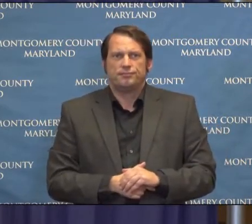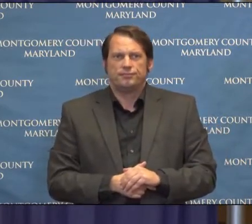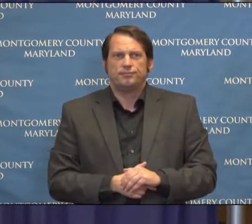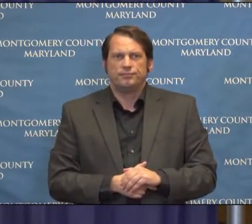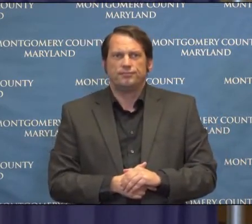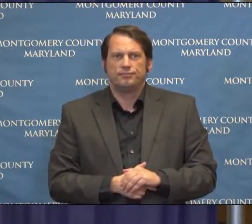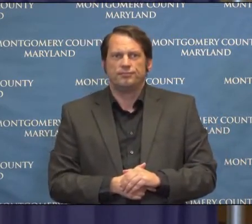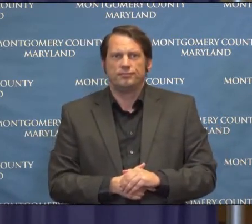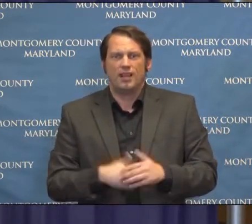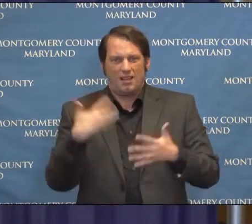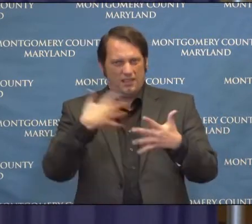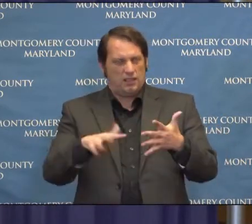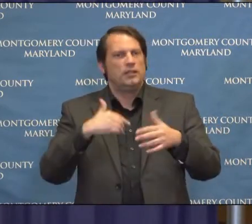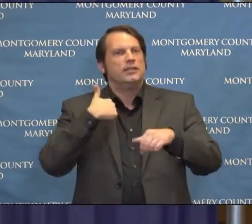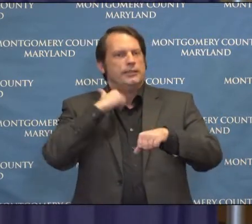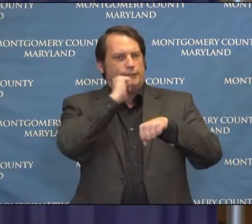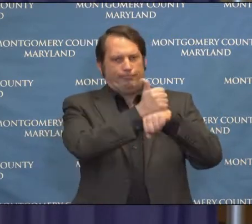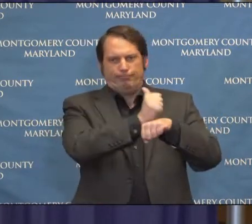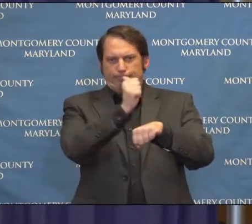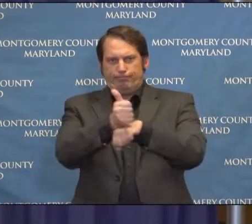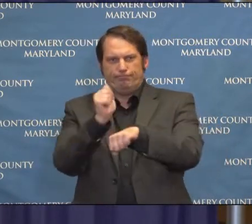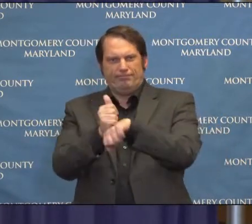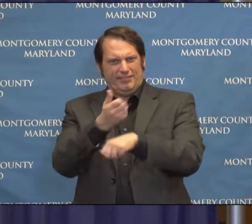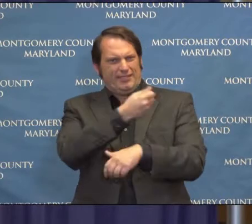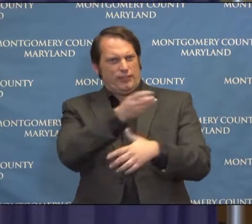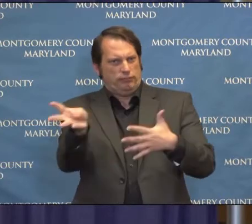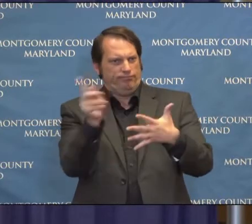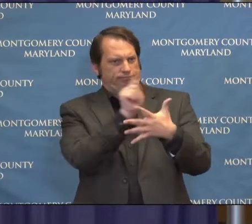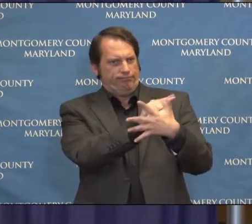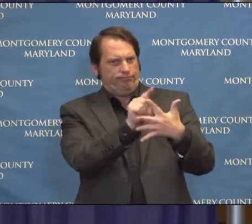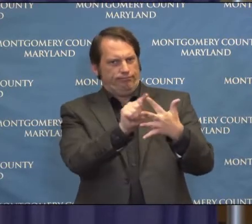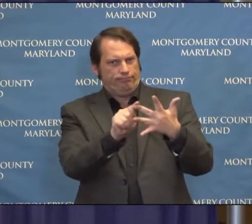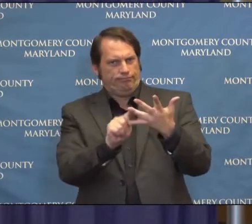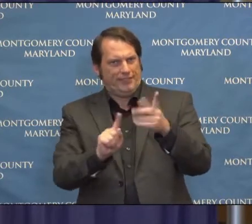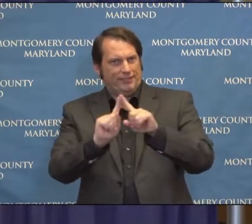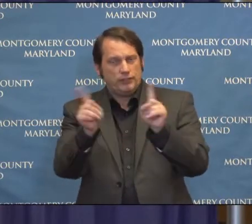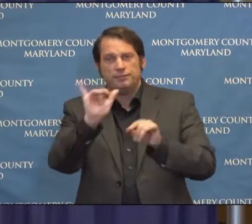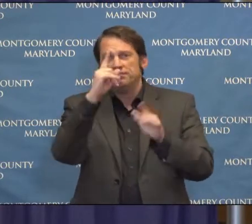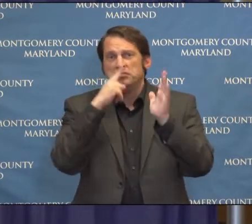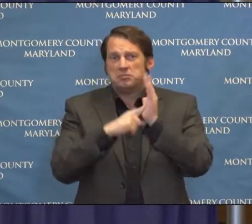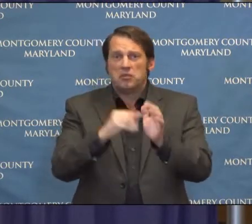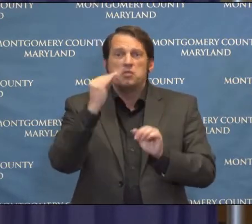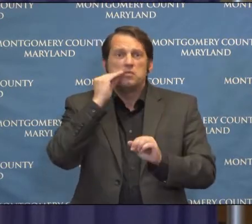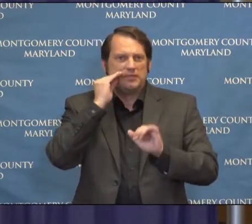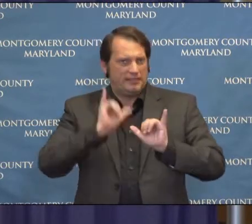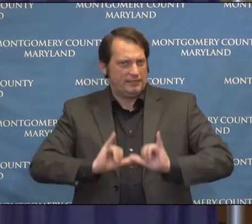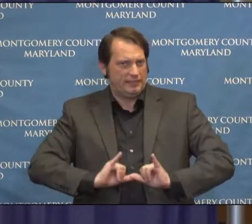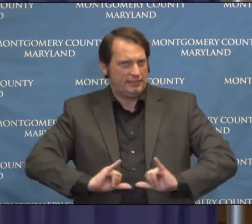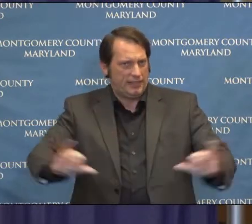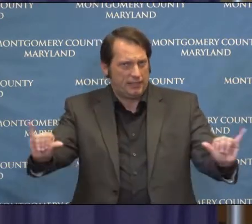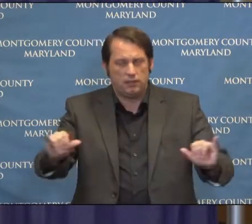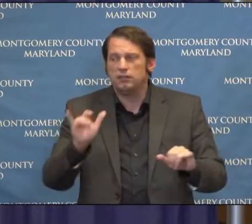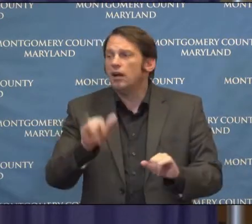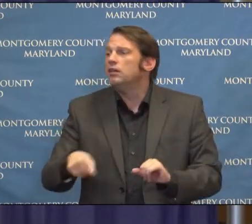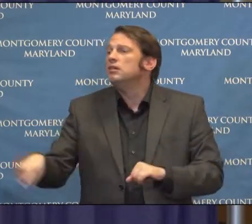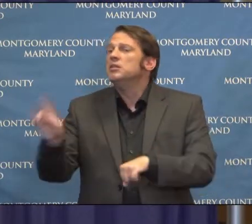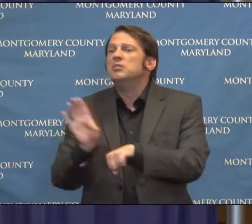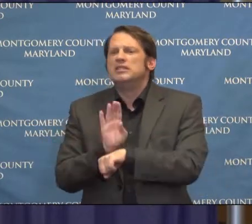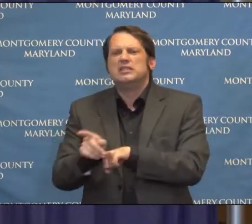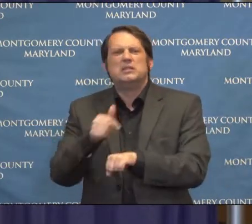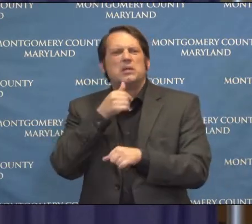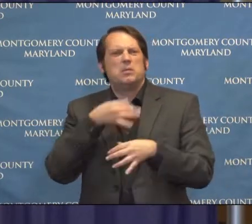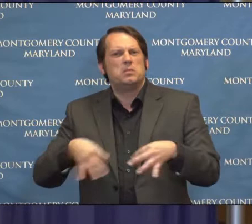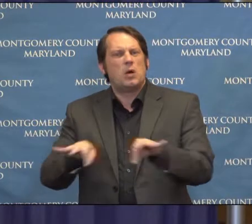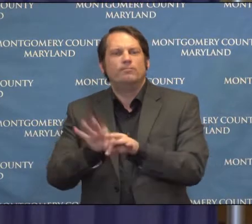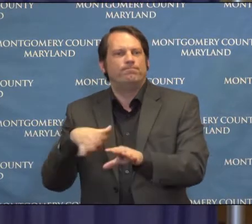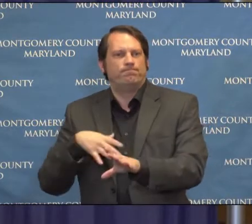place, including sheltering in place, closing of non-essential businesses, and social distancing. So we stand now over